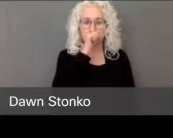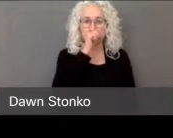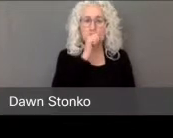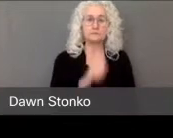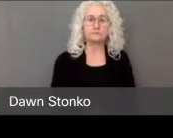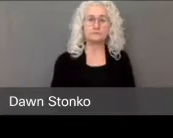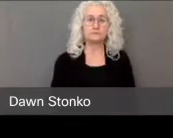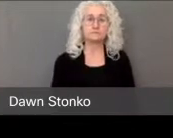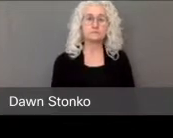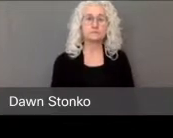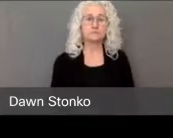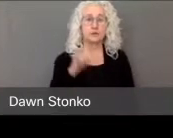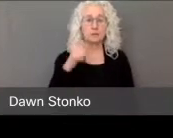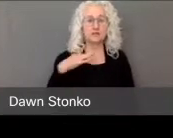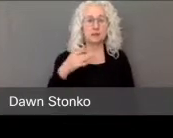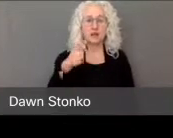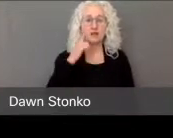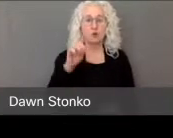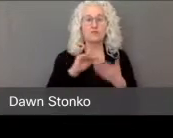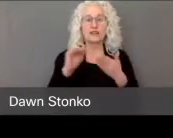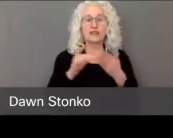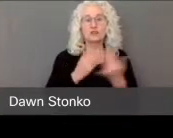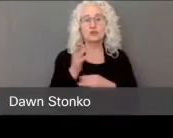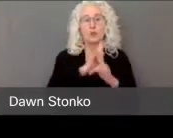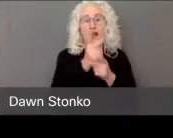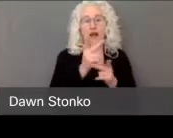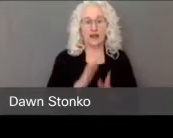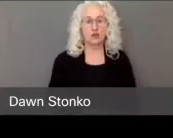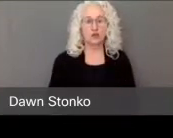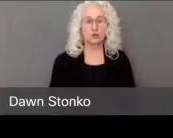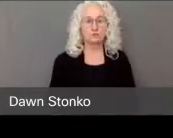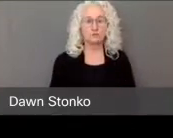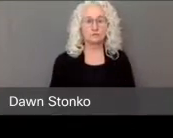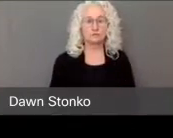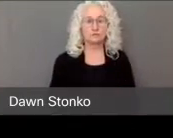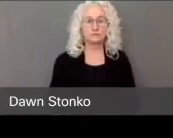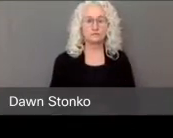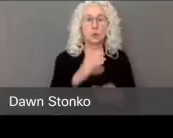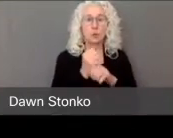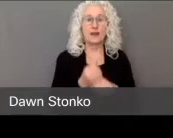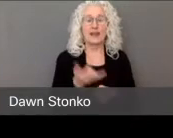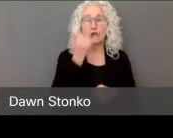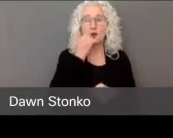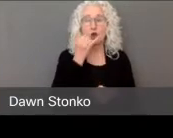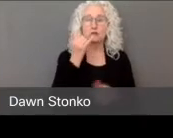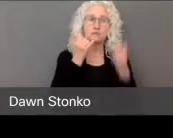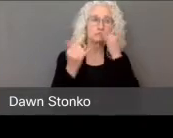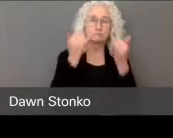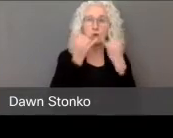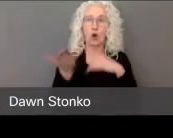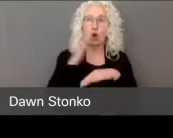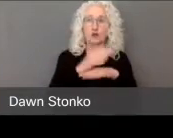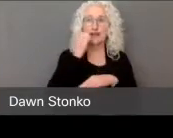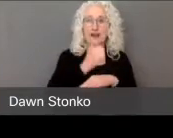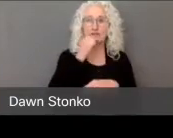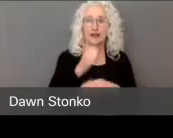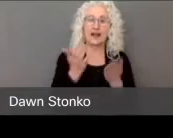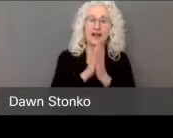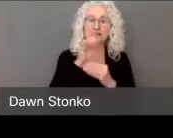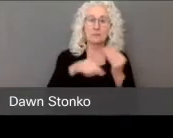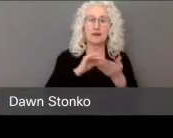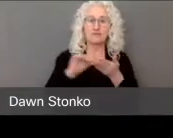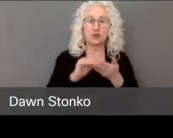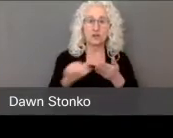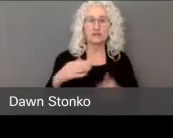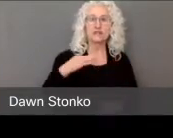Business owners must apply for forgiveness through their lender. We get calls all day, every day, asking about forgiveness. That application